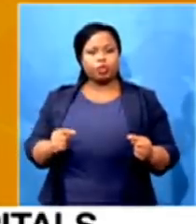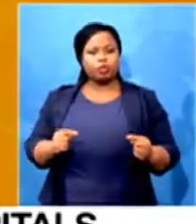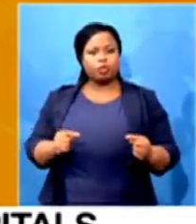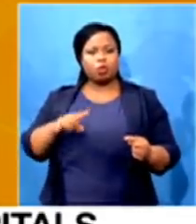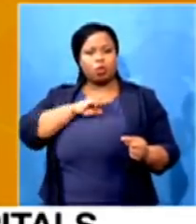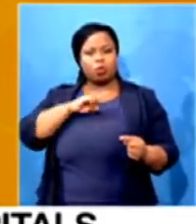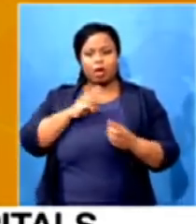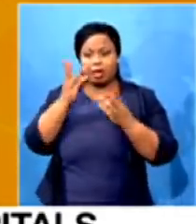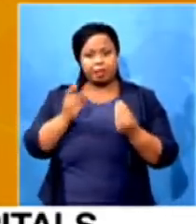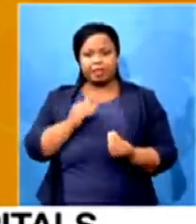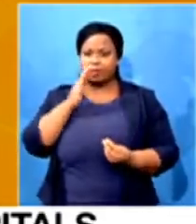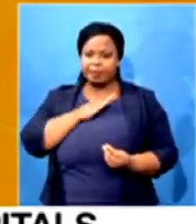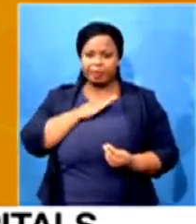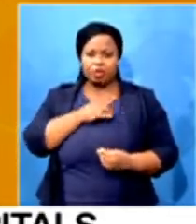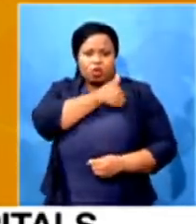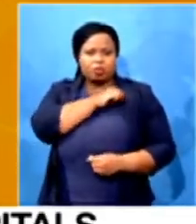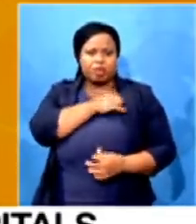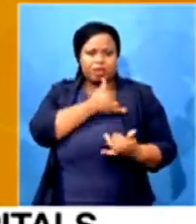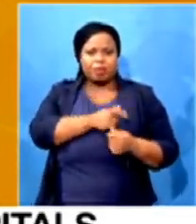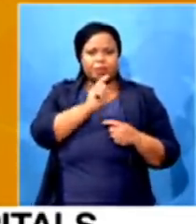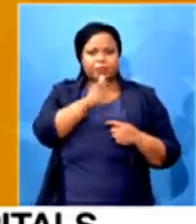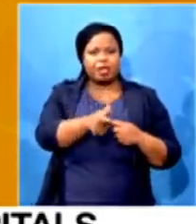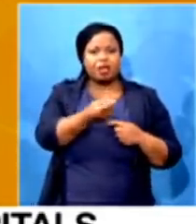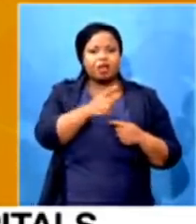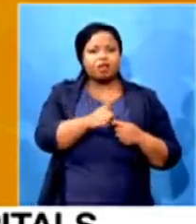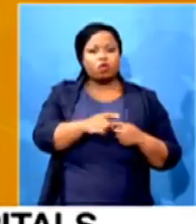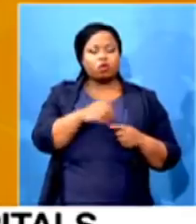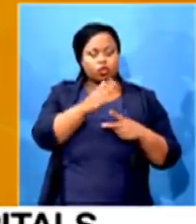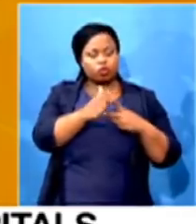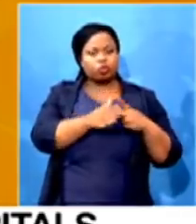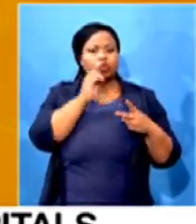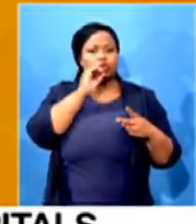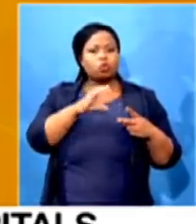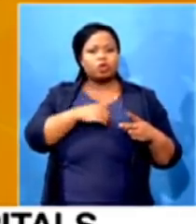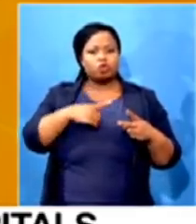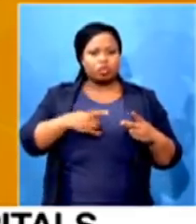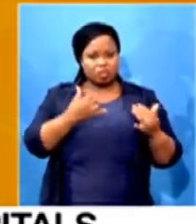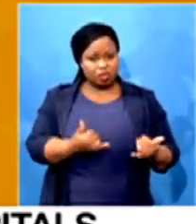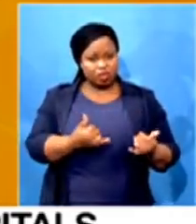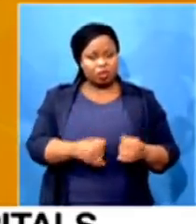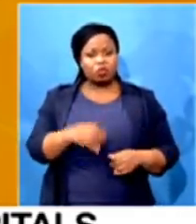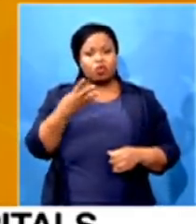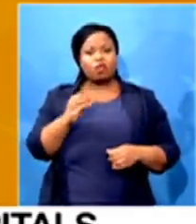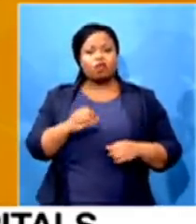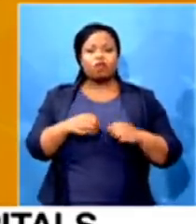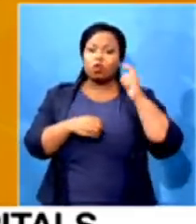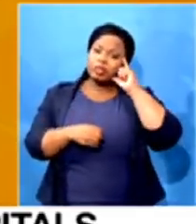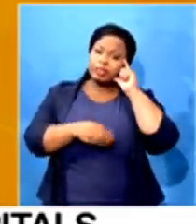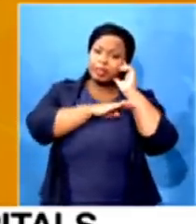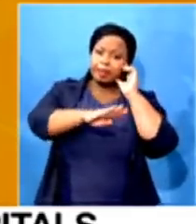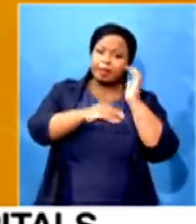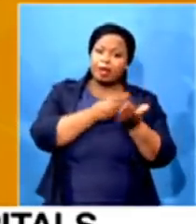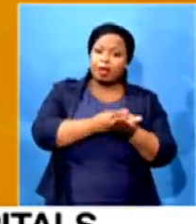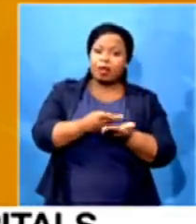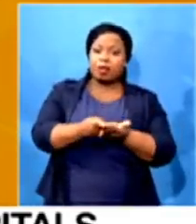of budget, his hospital has to pay for the 2 Cuban doctors now. No. It's a 40-bed hospital allocated